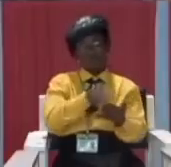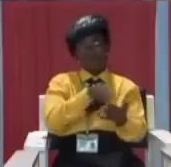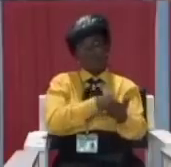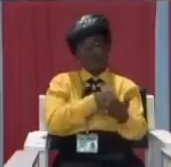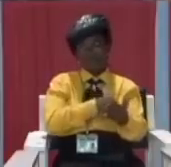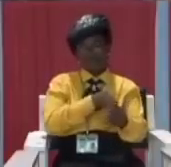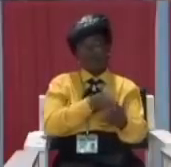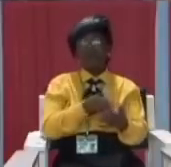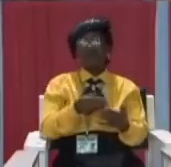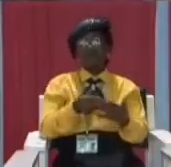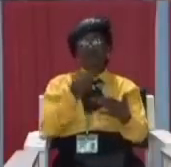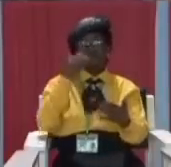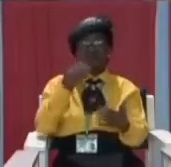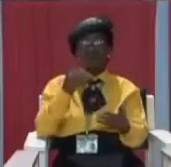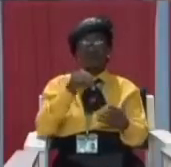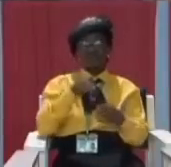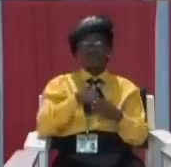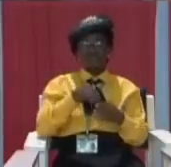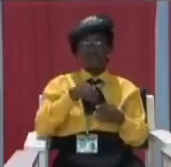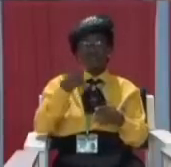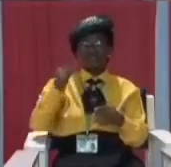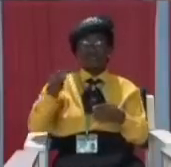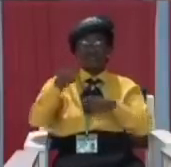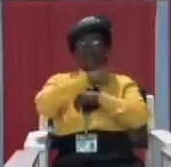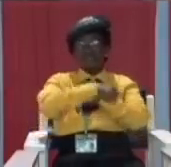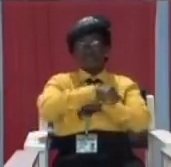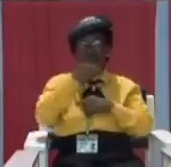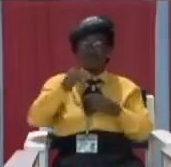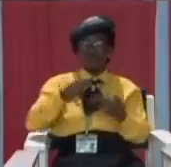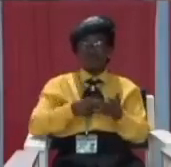In the day of Pentecost, power came.